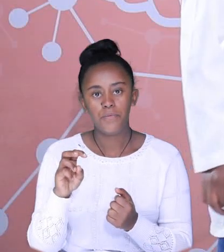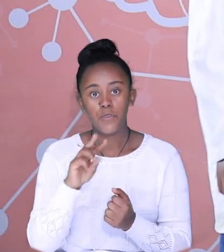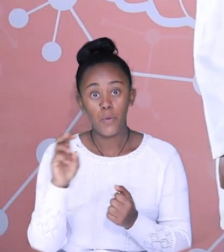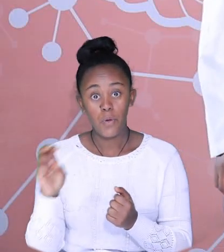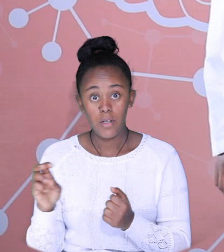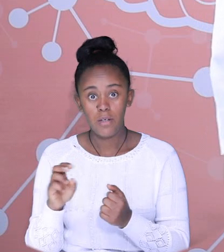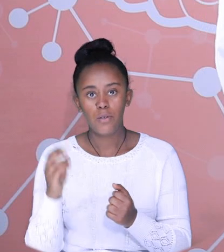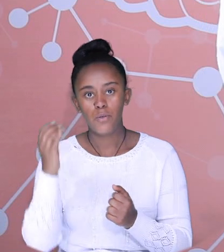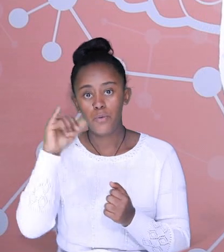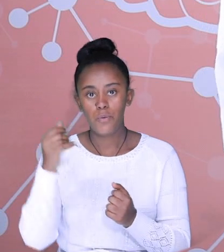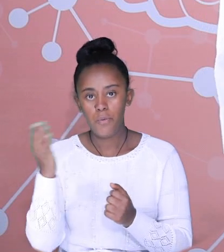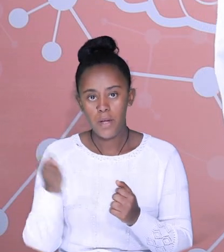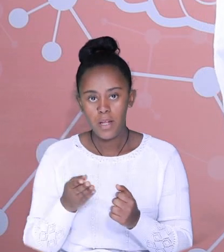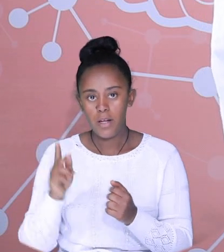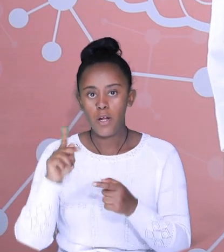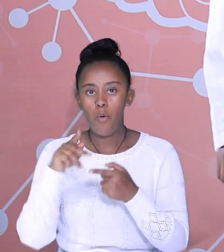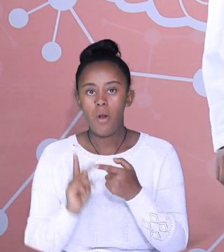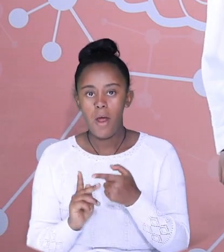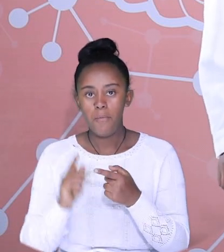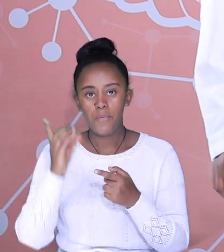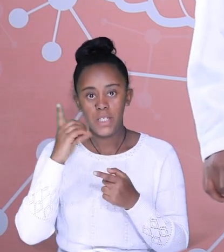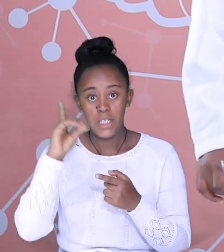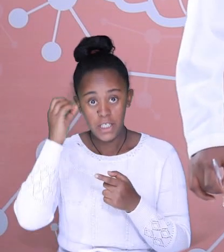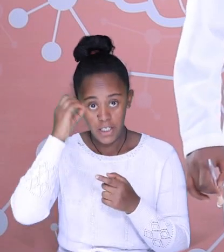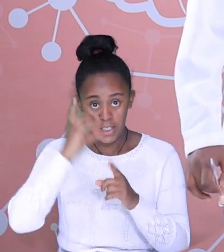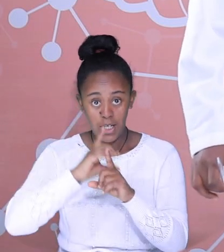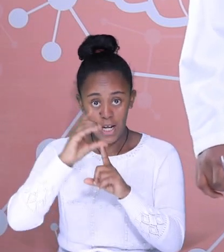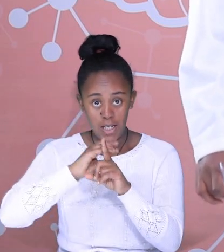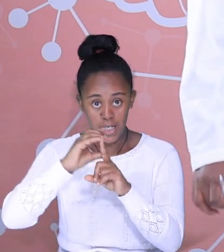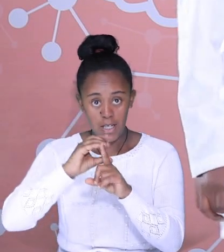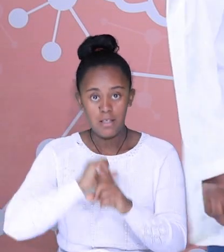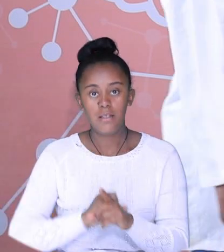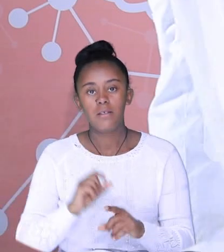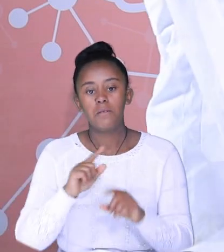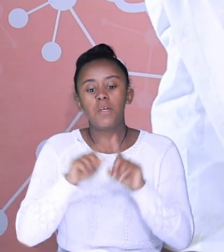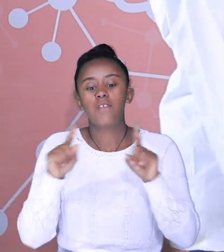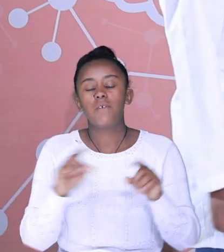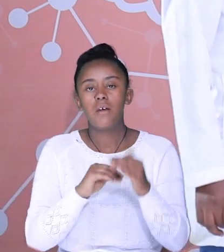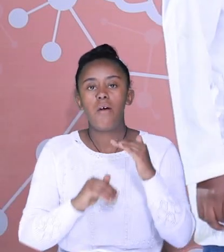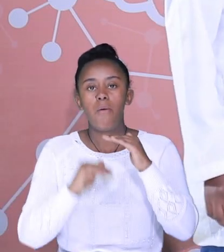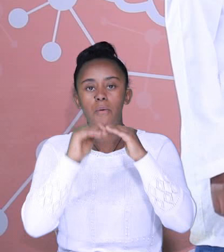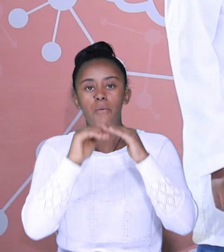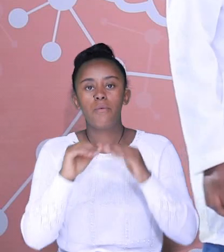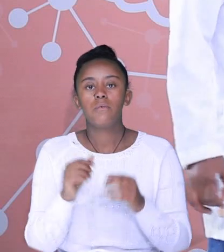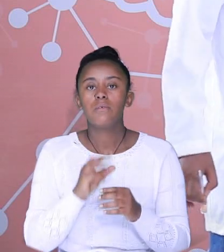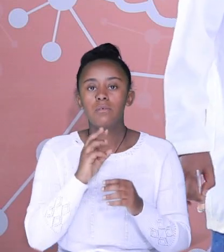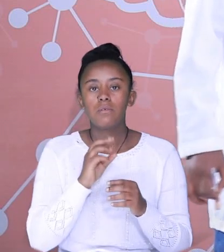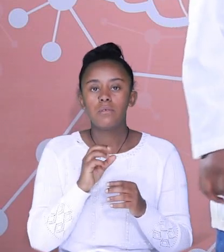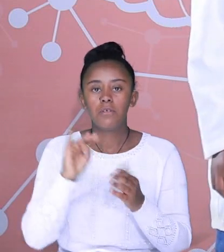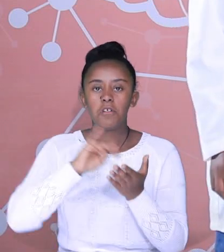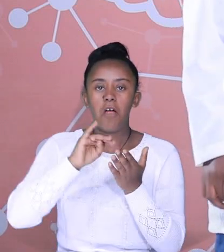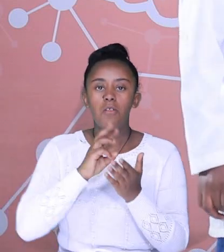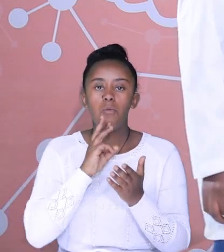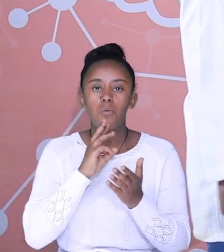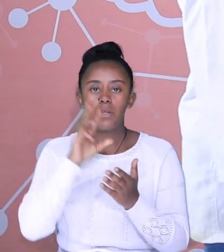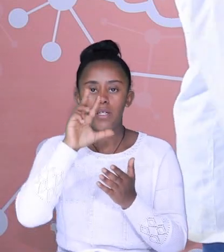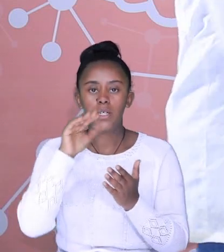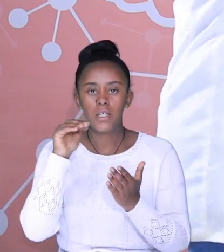joule per kilogram degree Celsius is specific heat capacity, and salty water